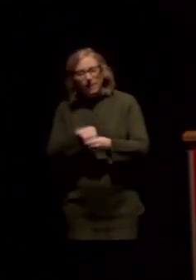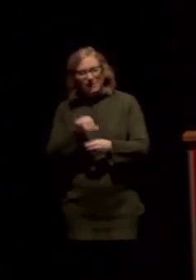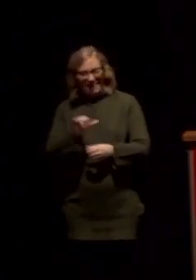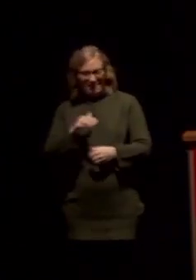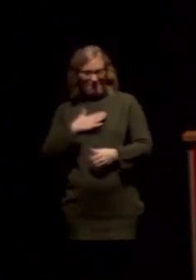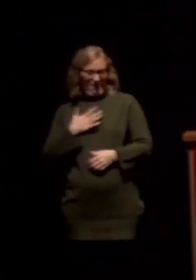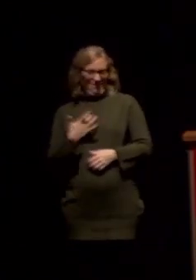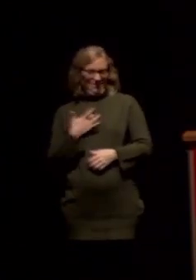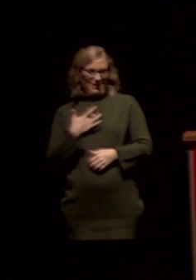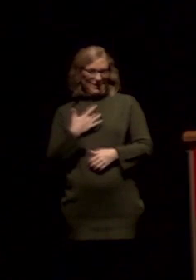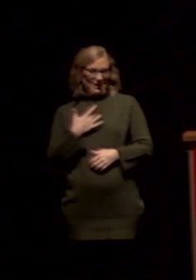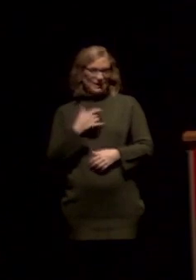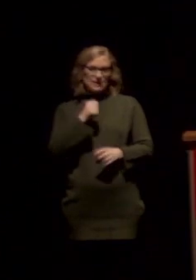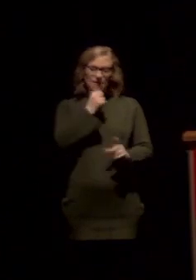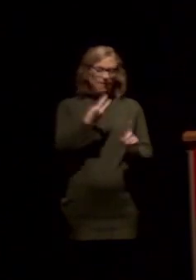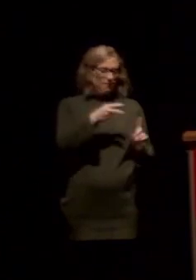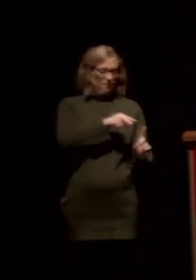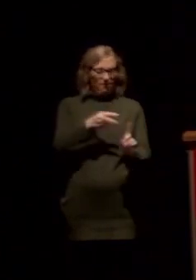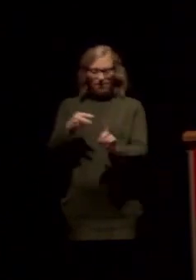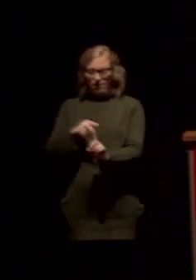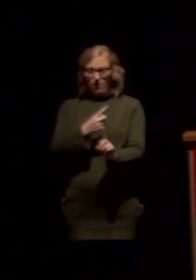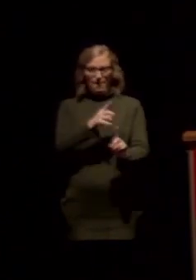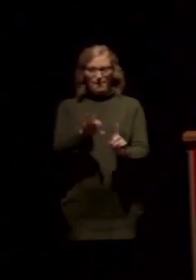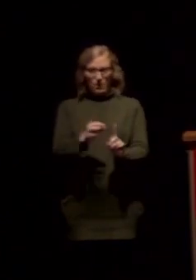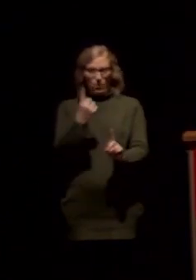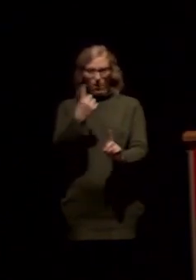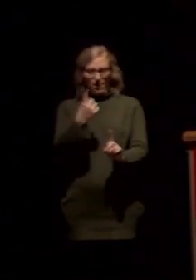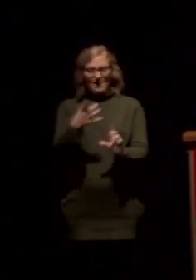is that it's and, it's not or.